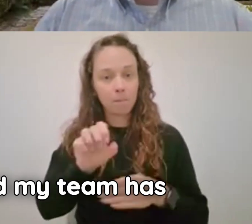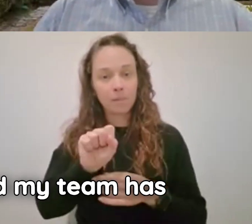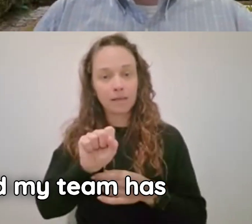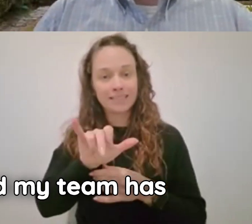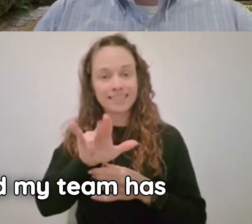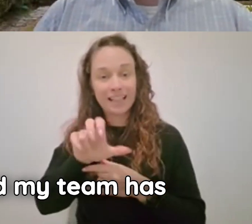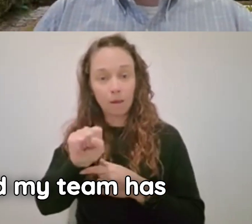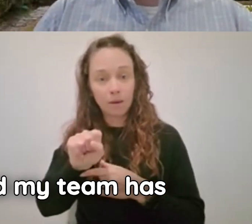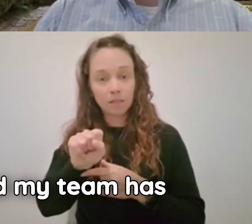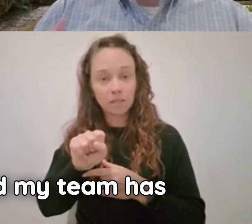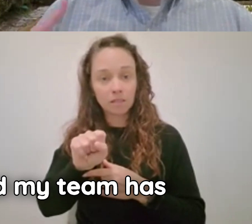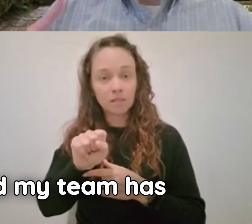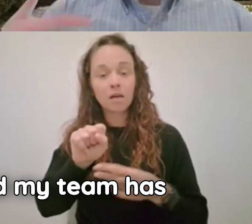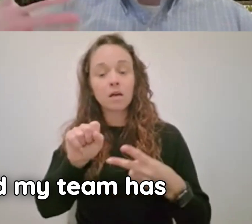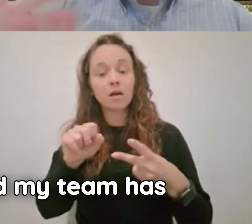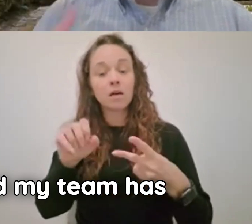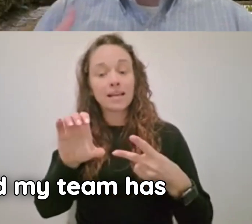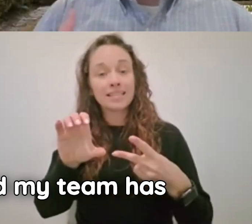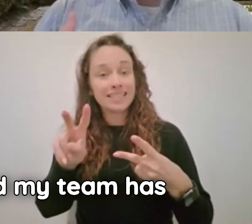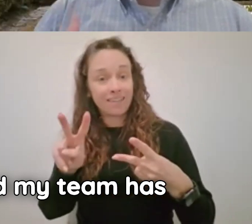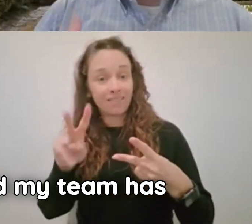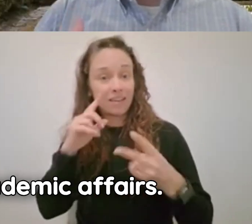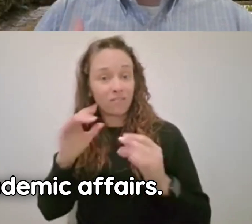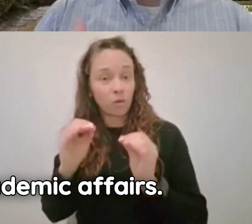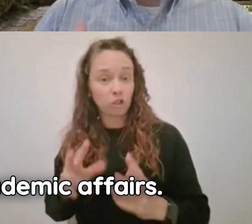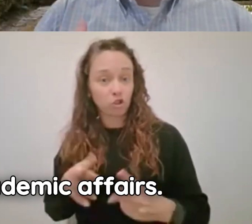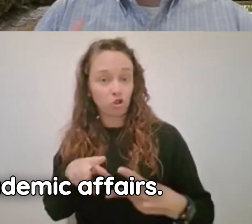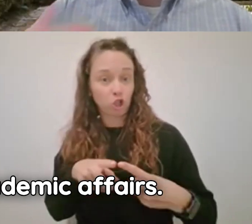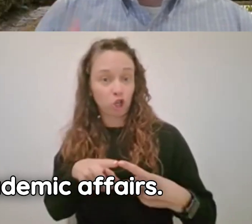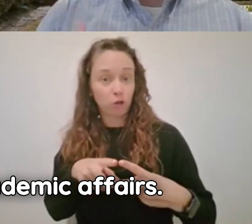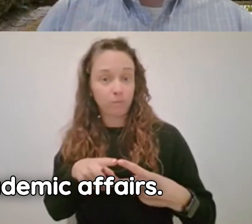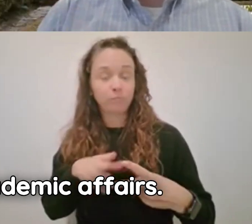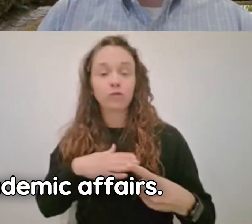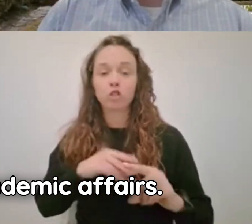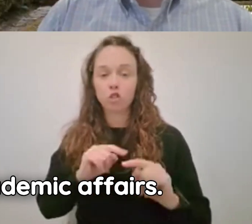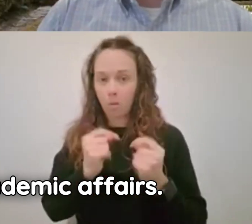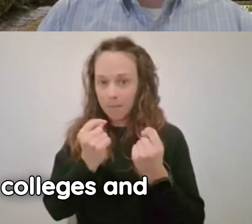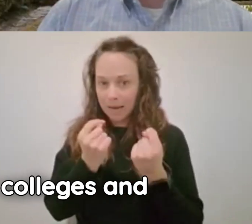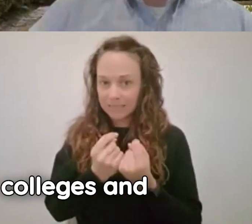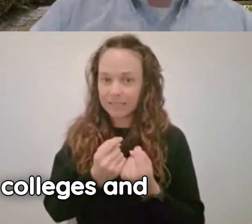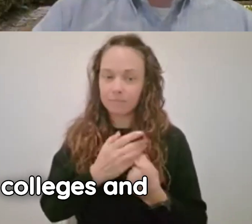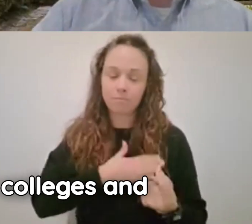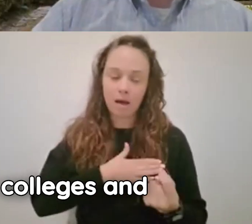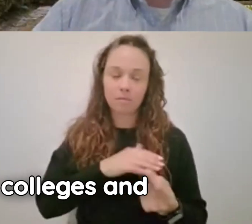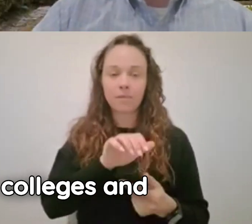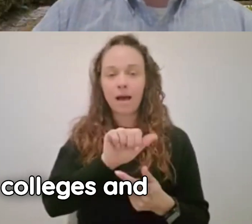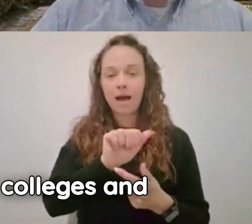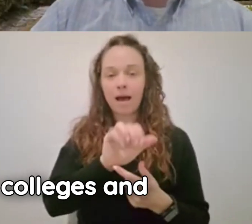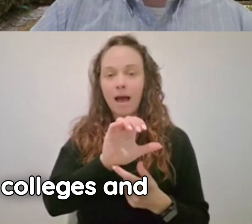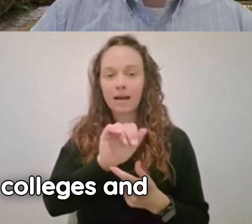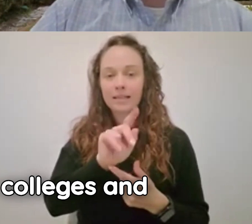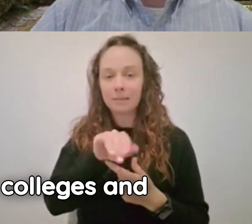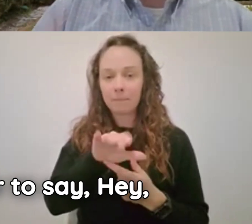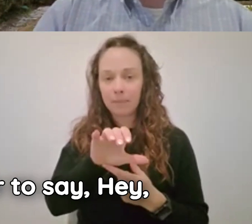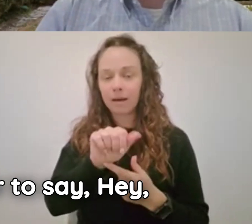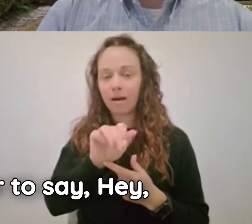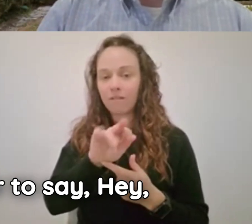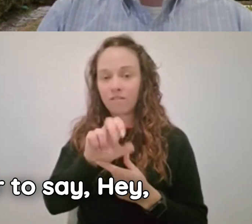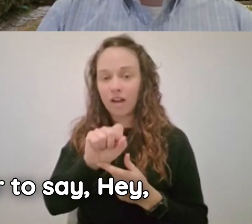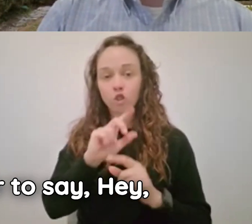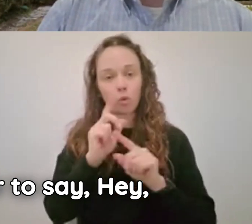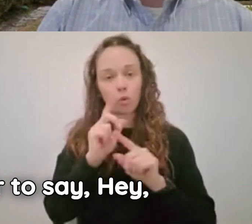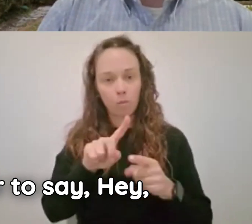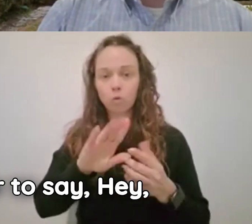a CV for the instructor. And my team has been involved. I'm in academic affairs. We report to all of our colleges and